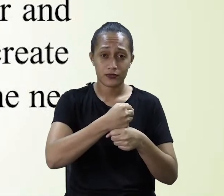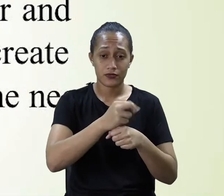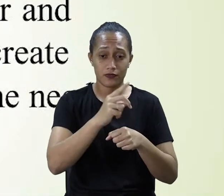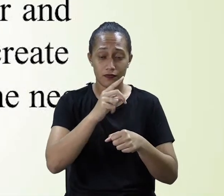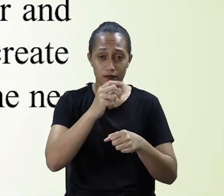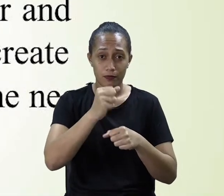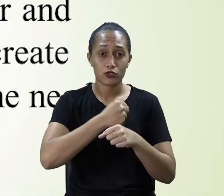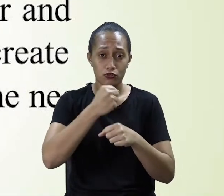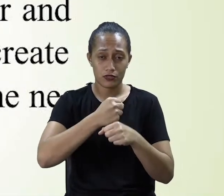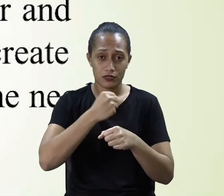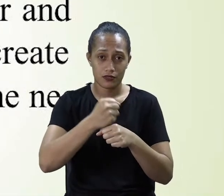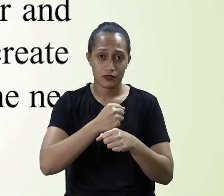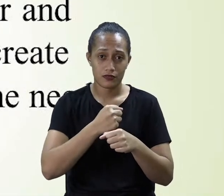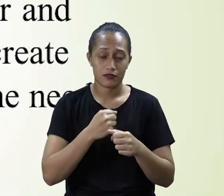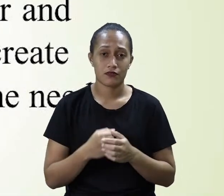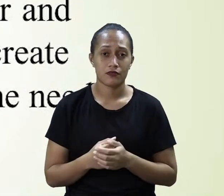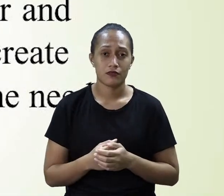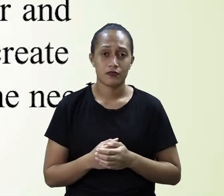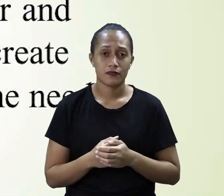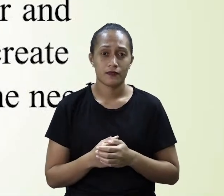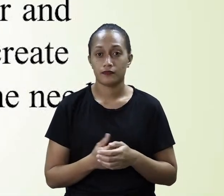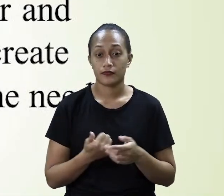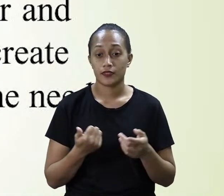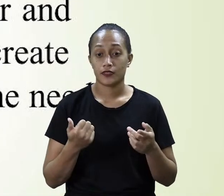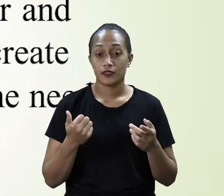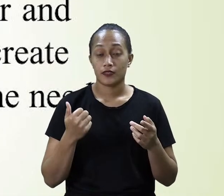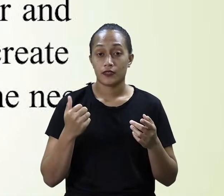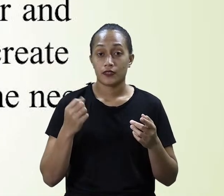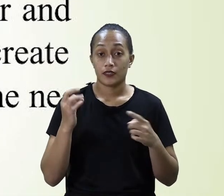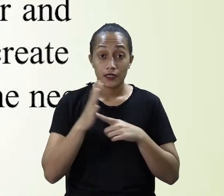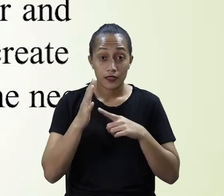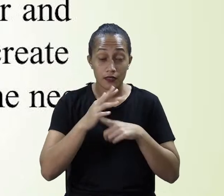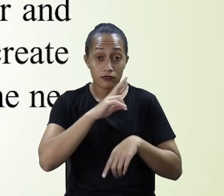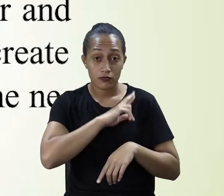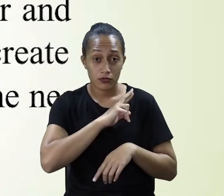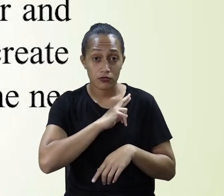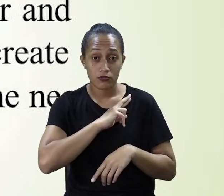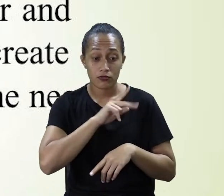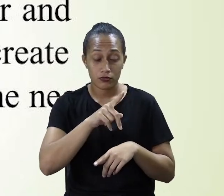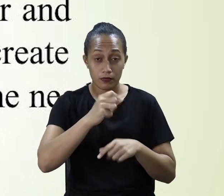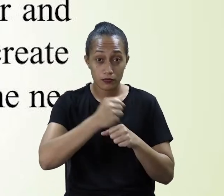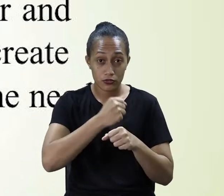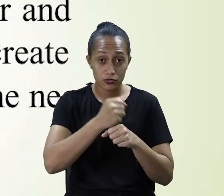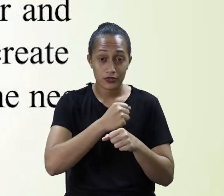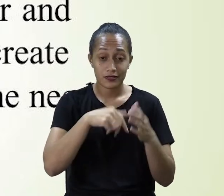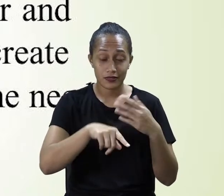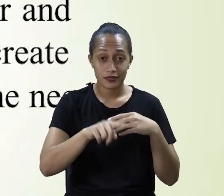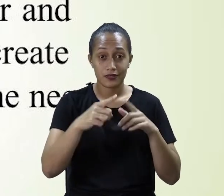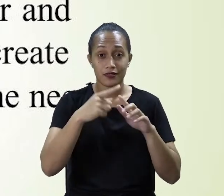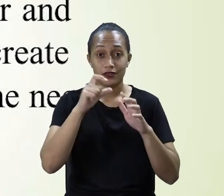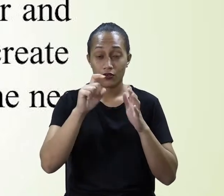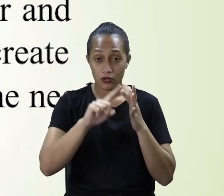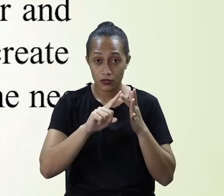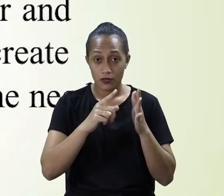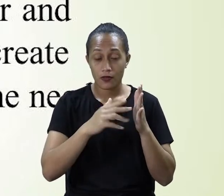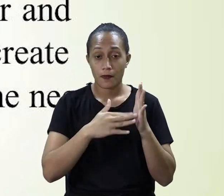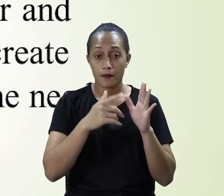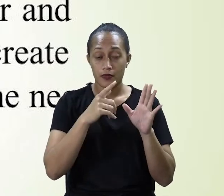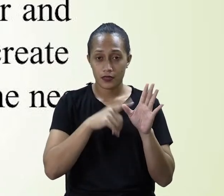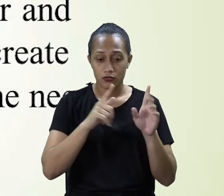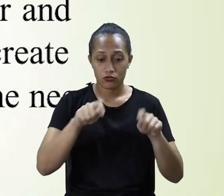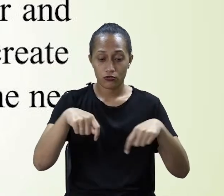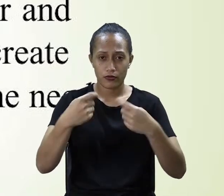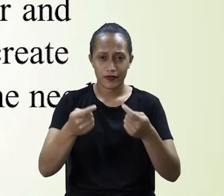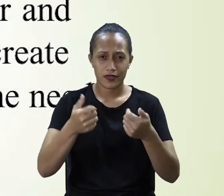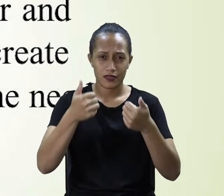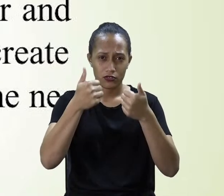an economy is to provide goods and services. They take labor and capital and use them to create goods